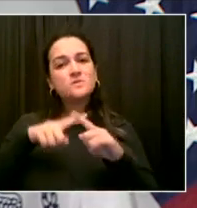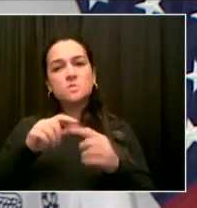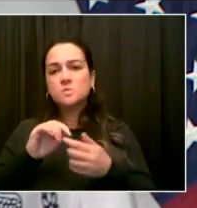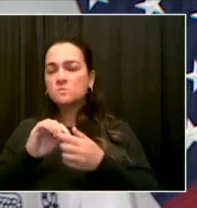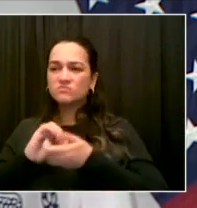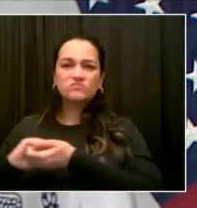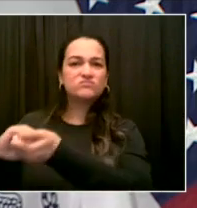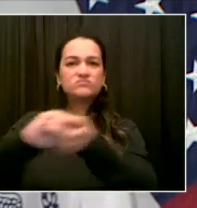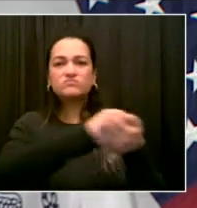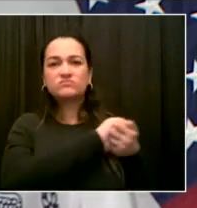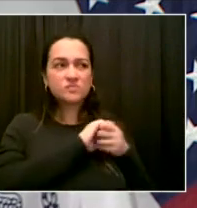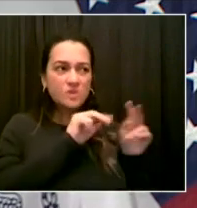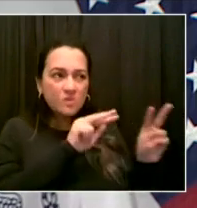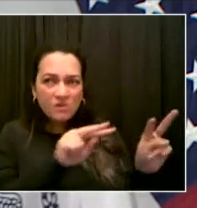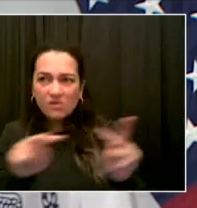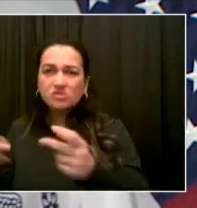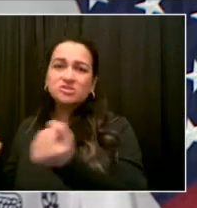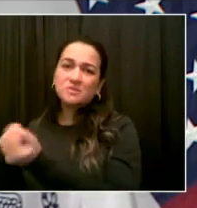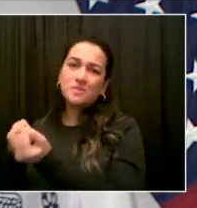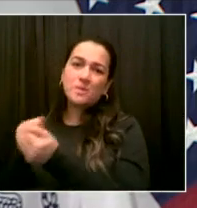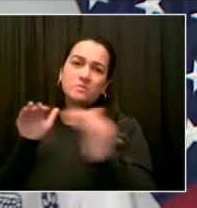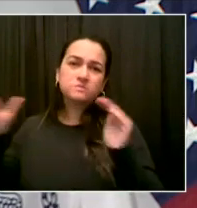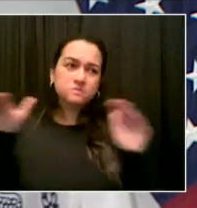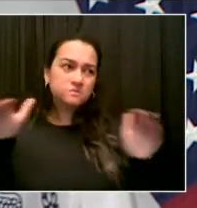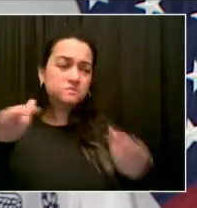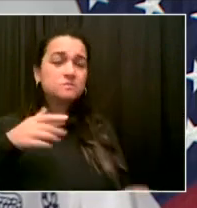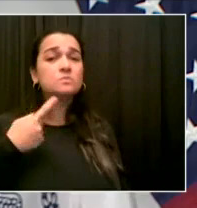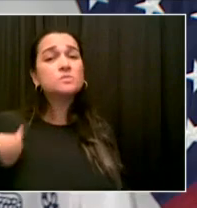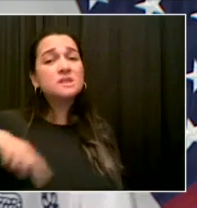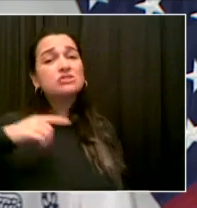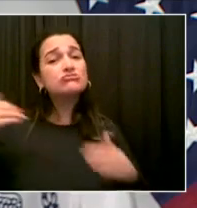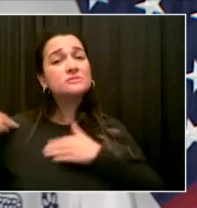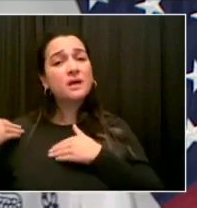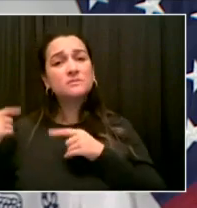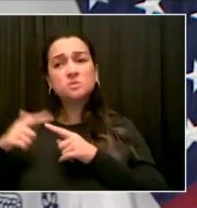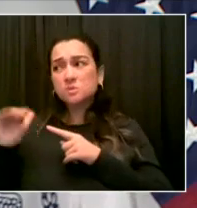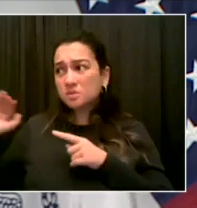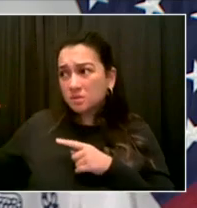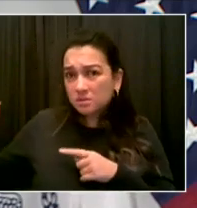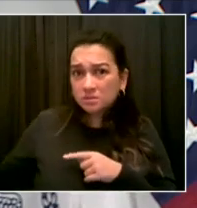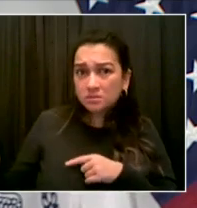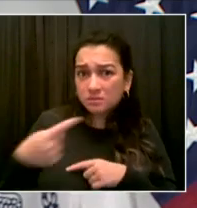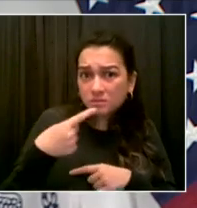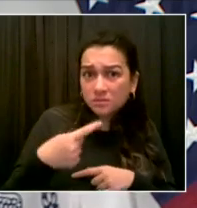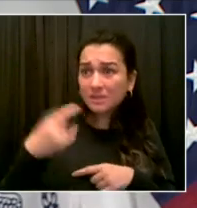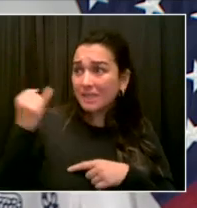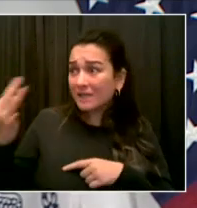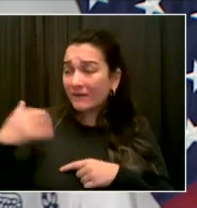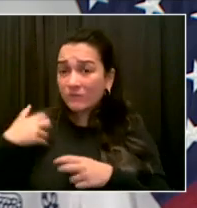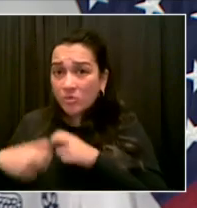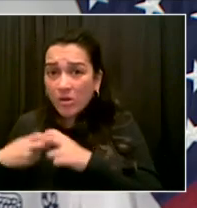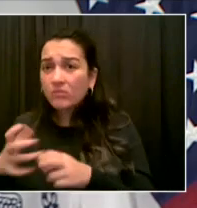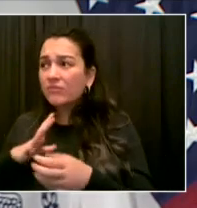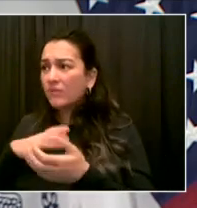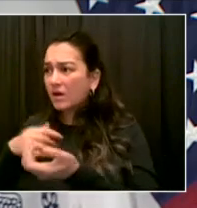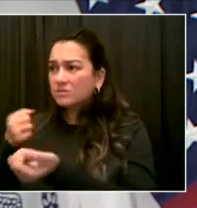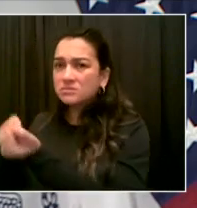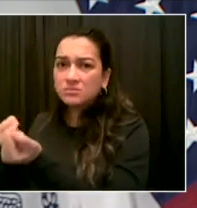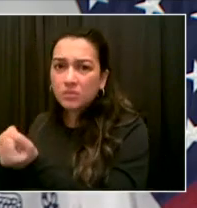want to hear about, we want to fix it and address it. But I'm confident, starting right here at City Hall, that we're going to be able to keep people really